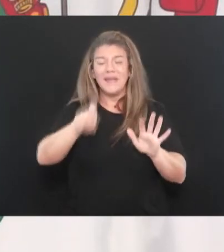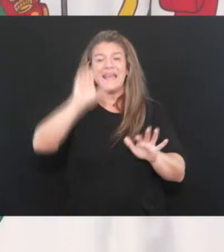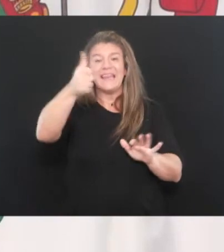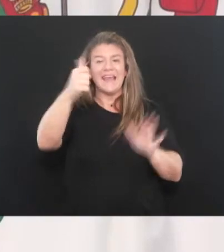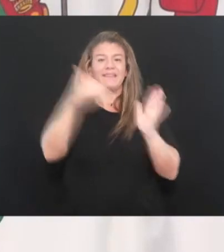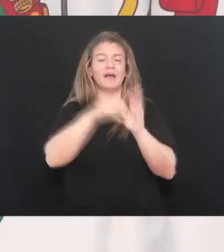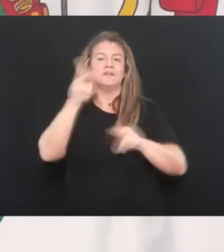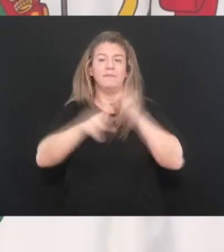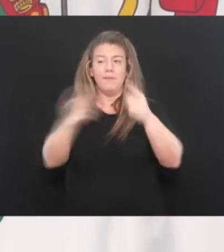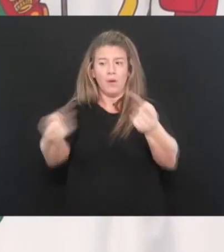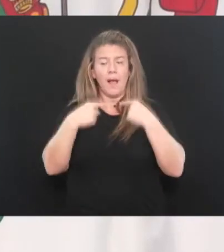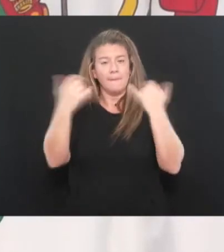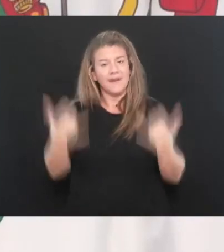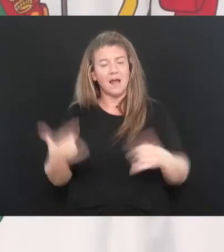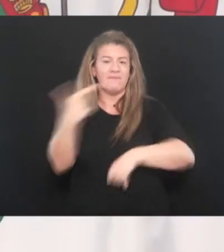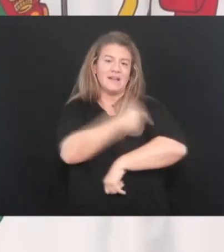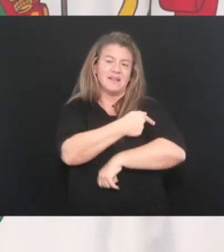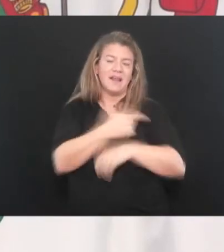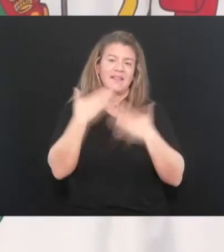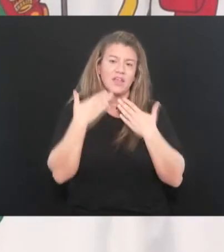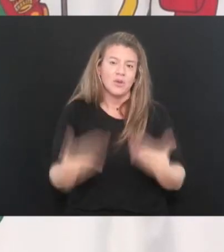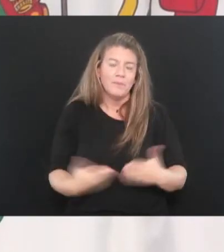now. Thank you so much.